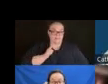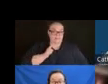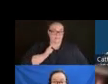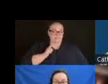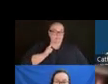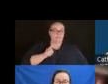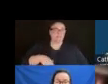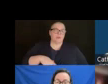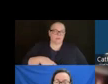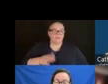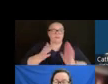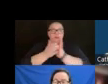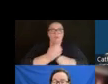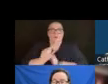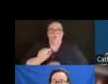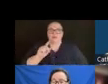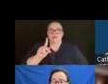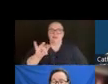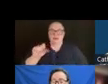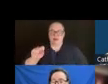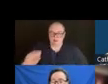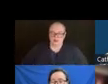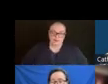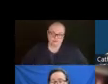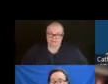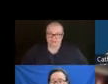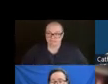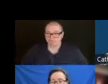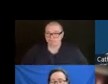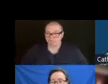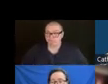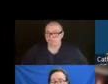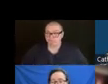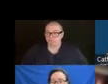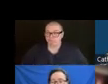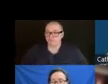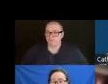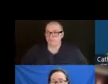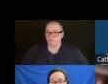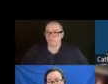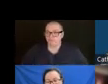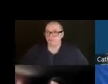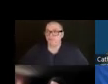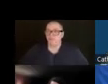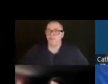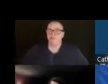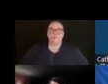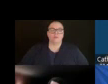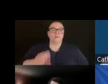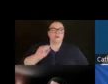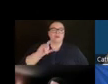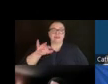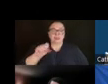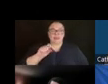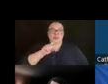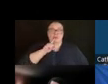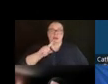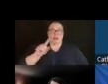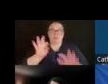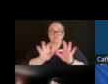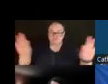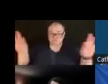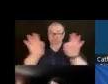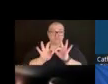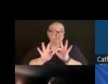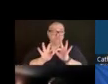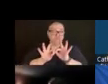Adaptive living skills are the single most important predictor of success for adults with autism in midlife. And the link to that study